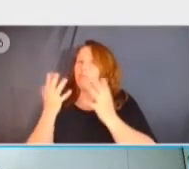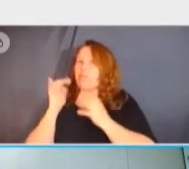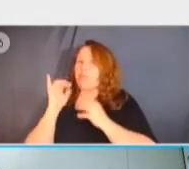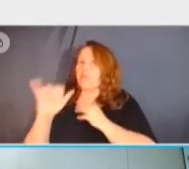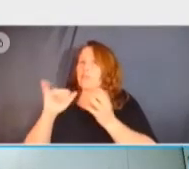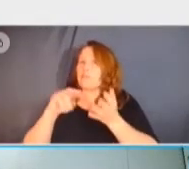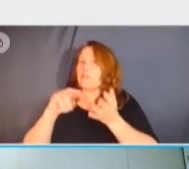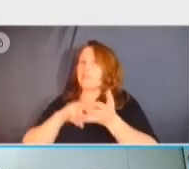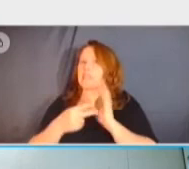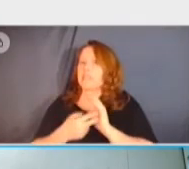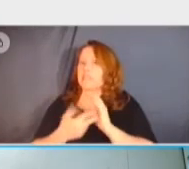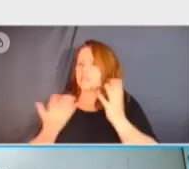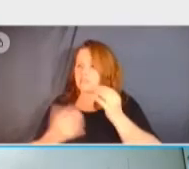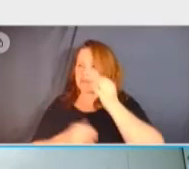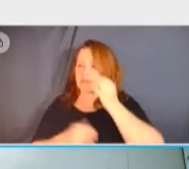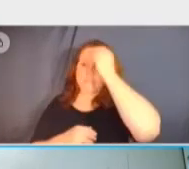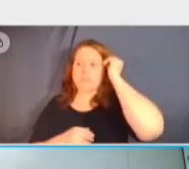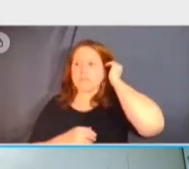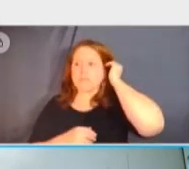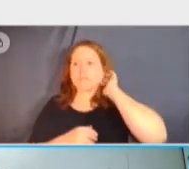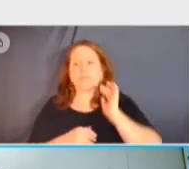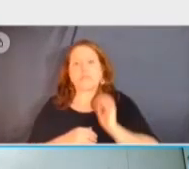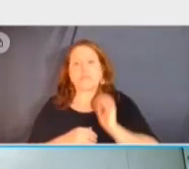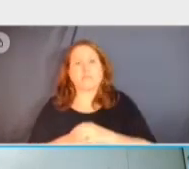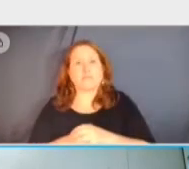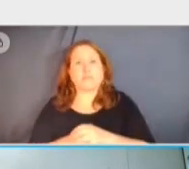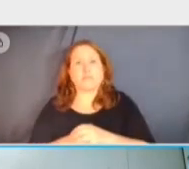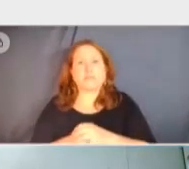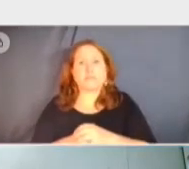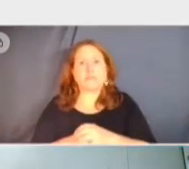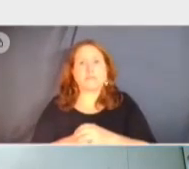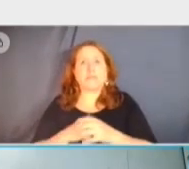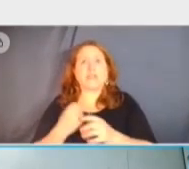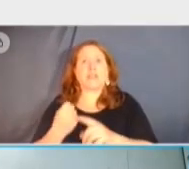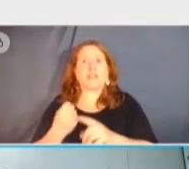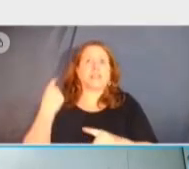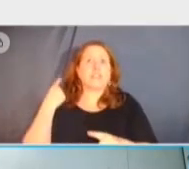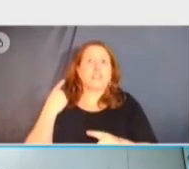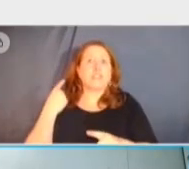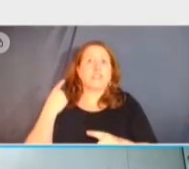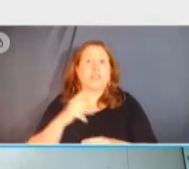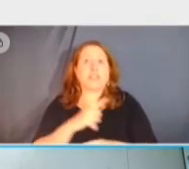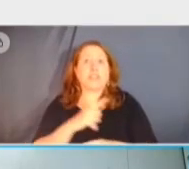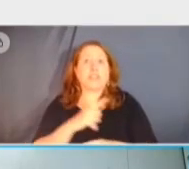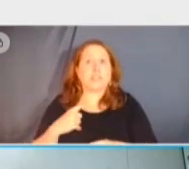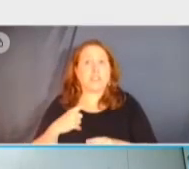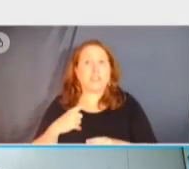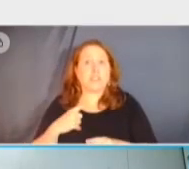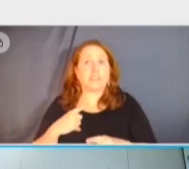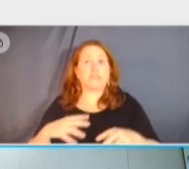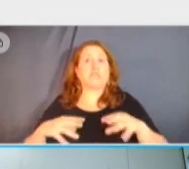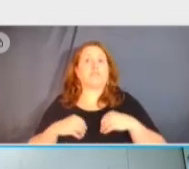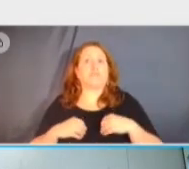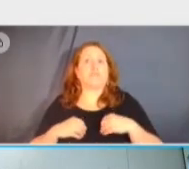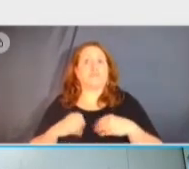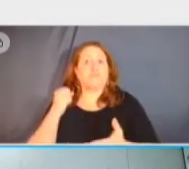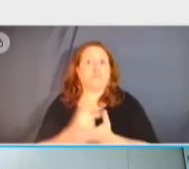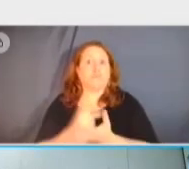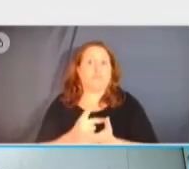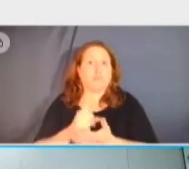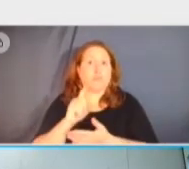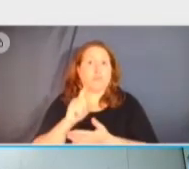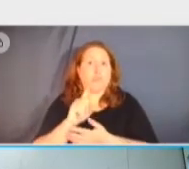year, the legislature adopted Chapter 141 of the laws